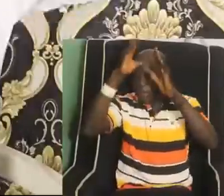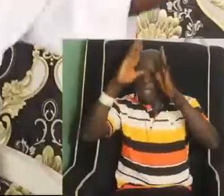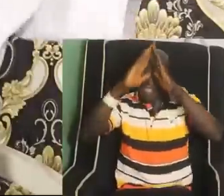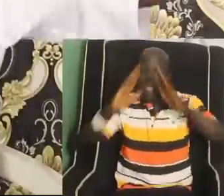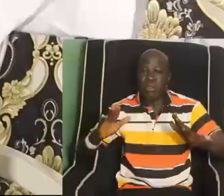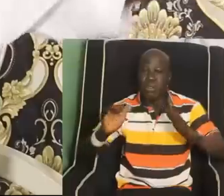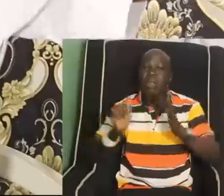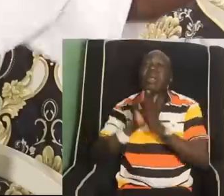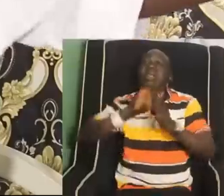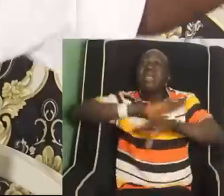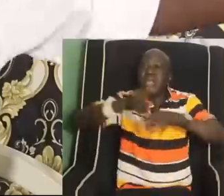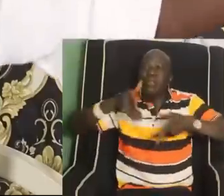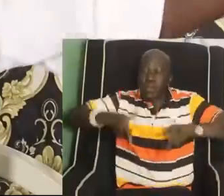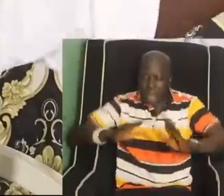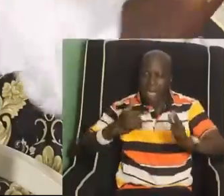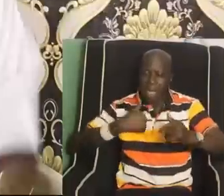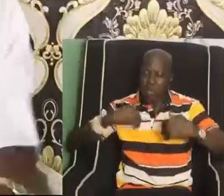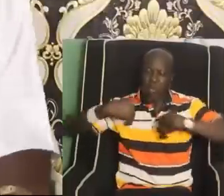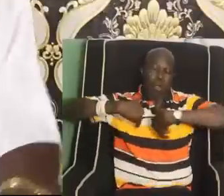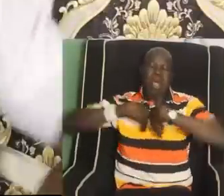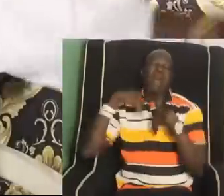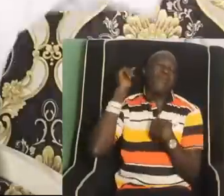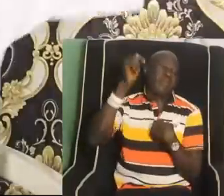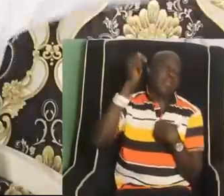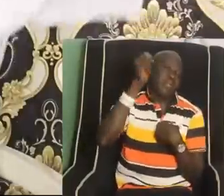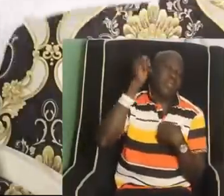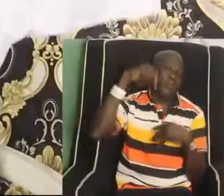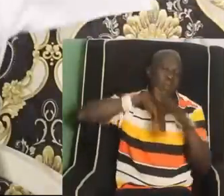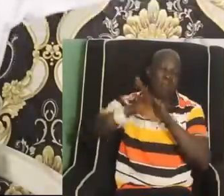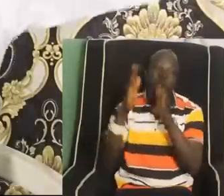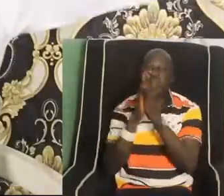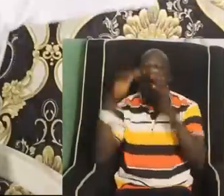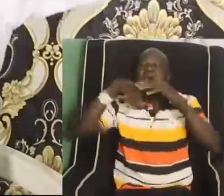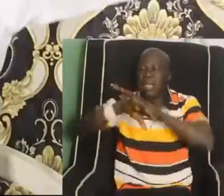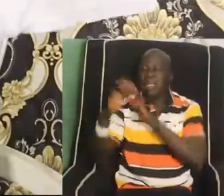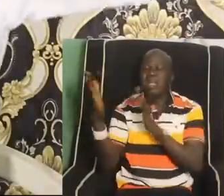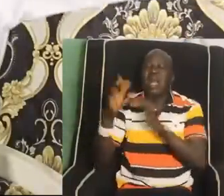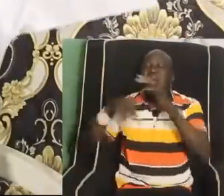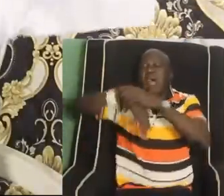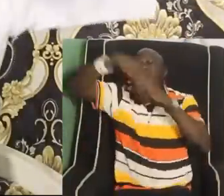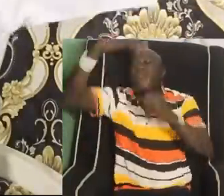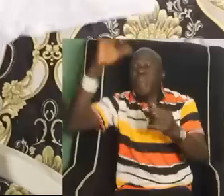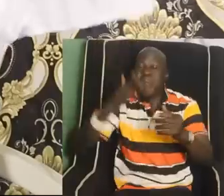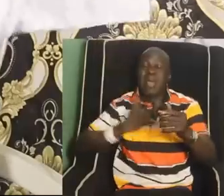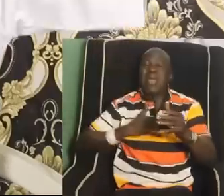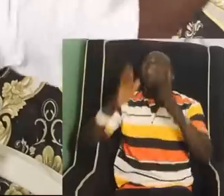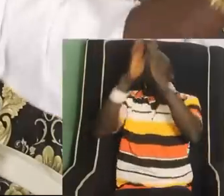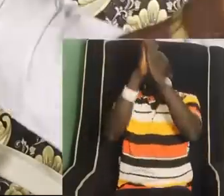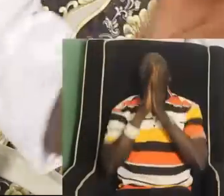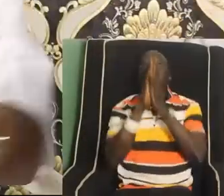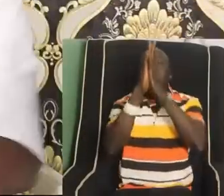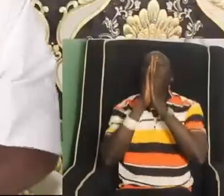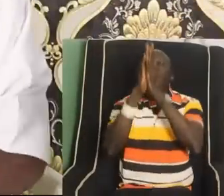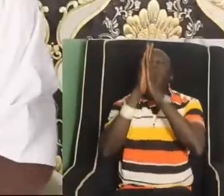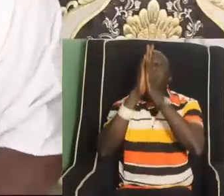father's family. Yo je ki le ri adua. Need to have testimony of prayer. Jade laye na. Oh ya adua.